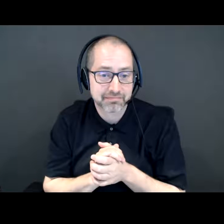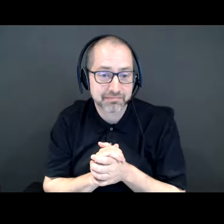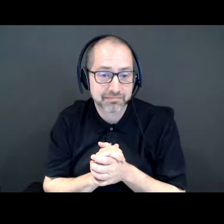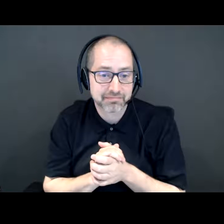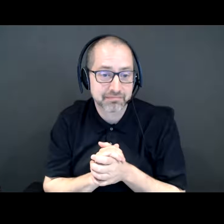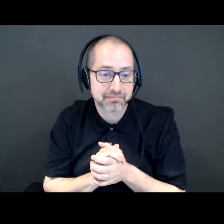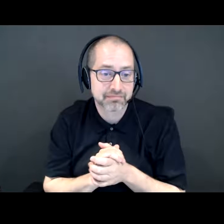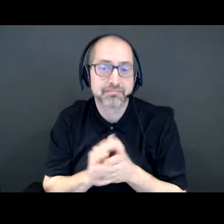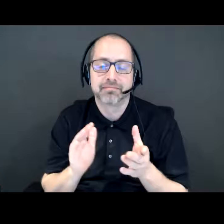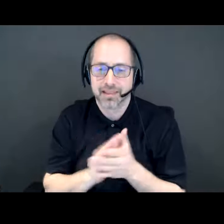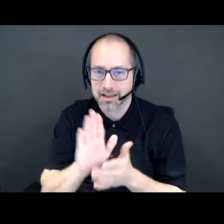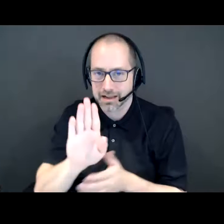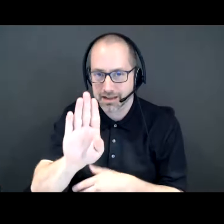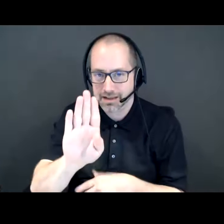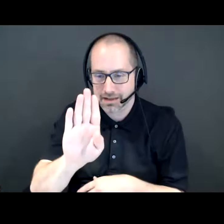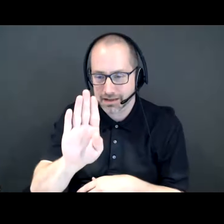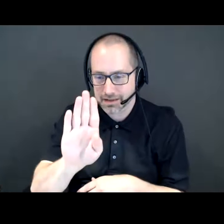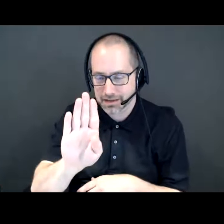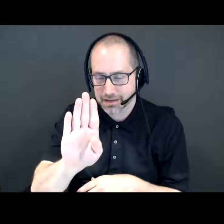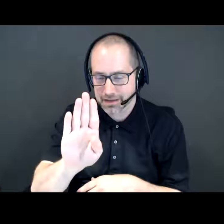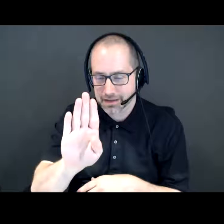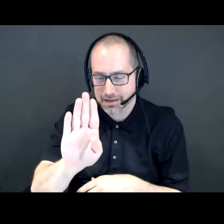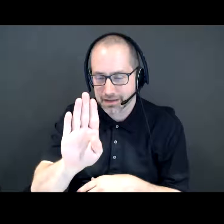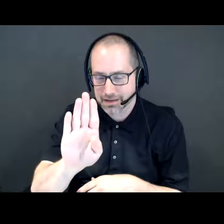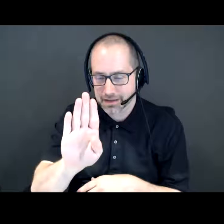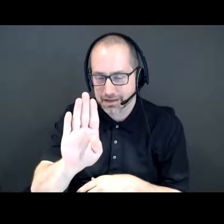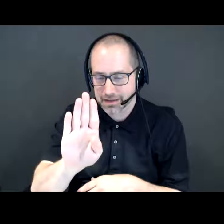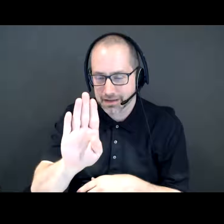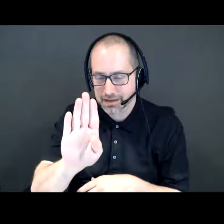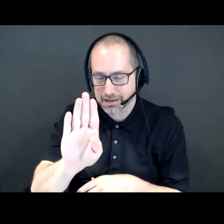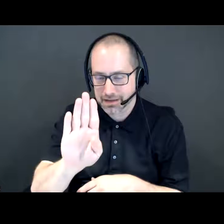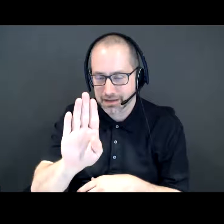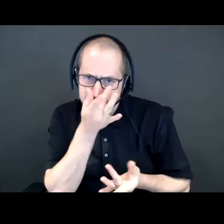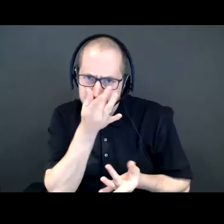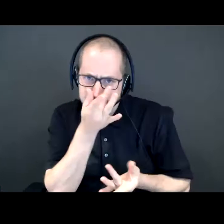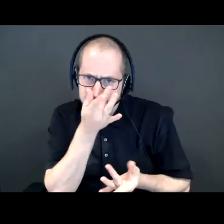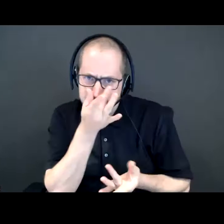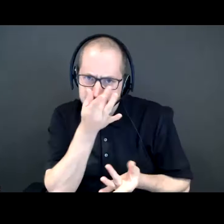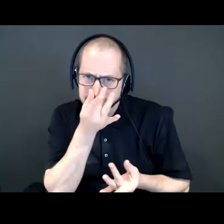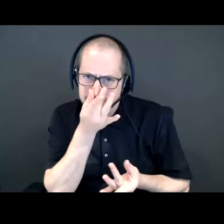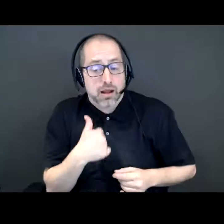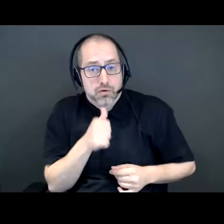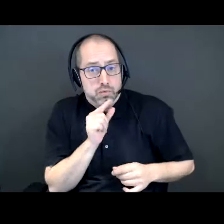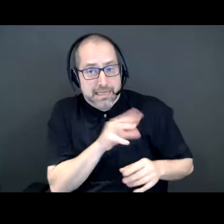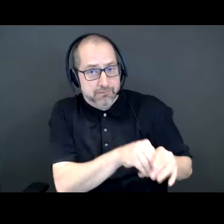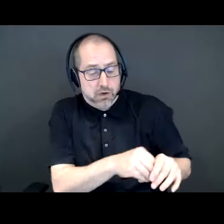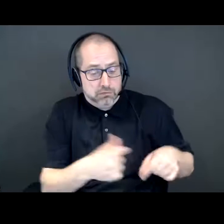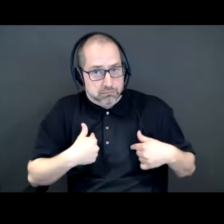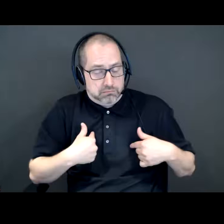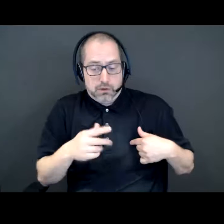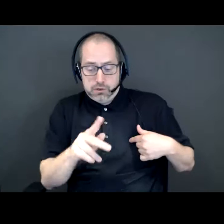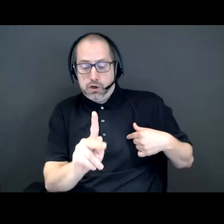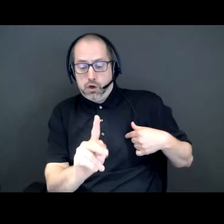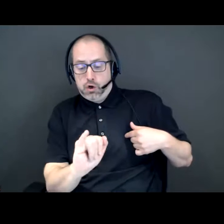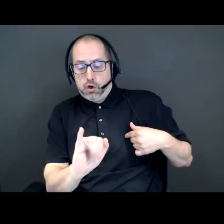It was interesting, except I didn't really get involved. Kurt Robertson